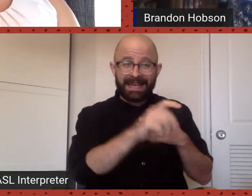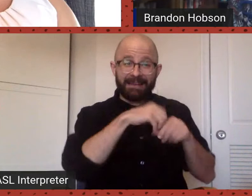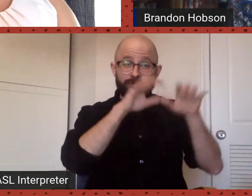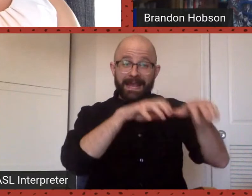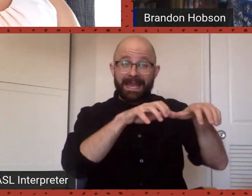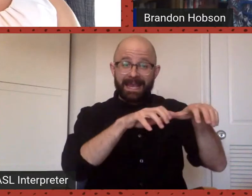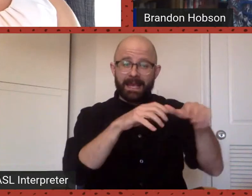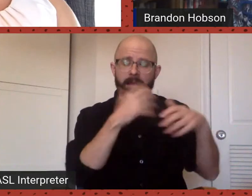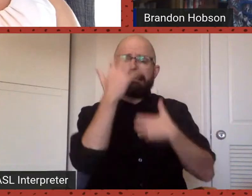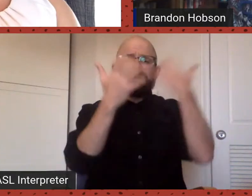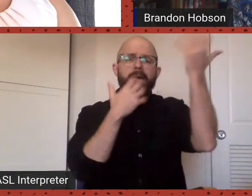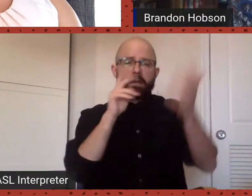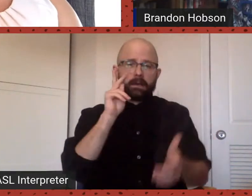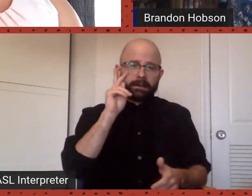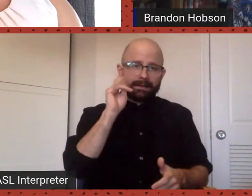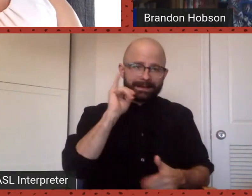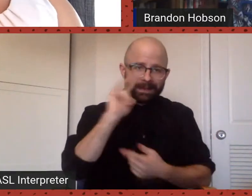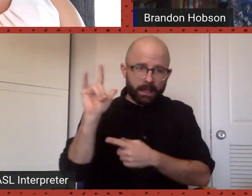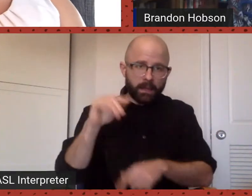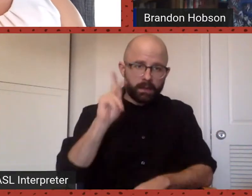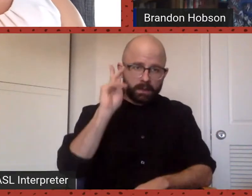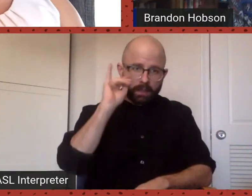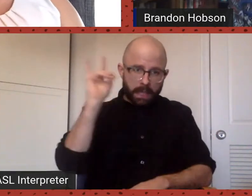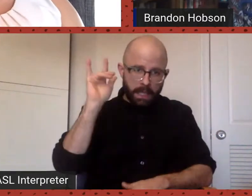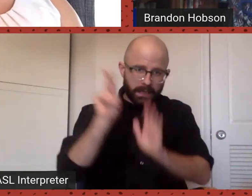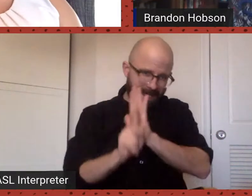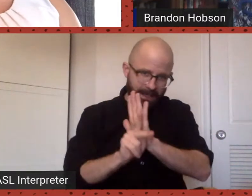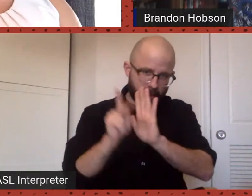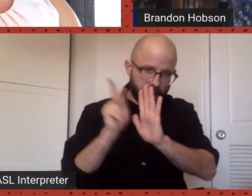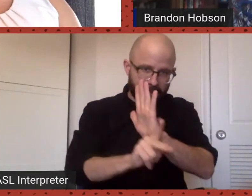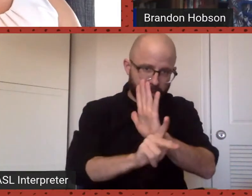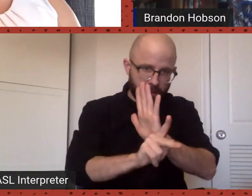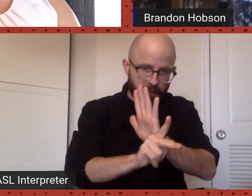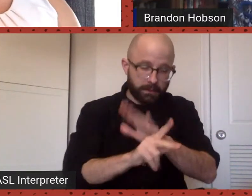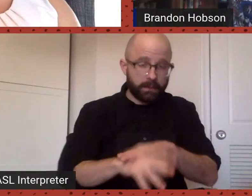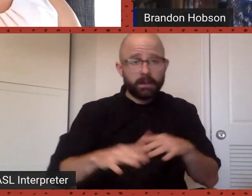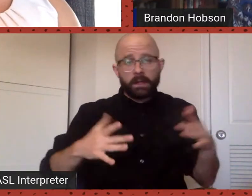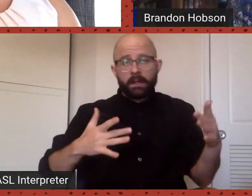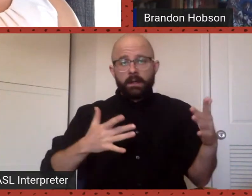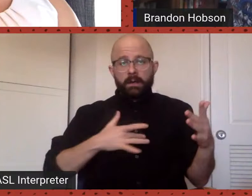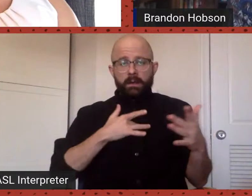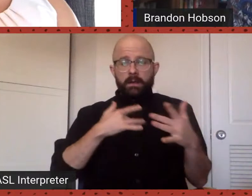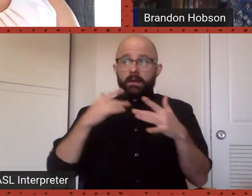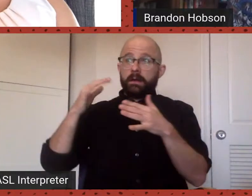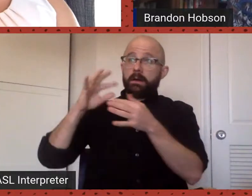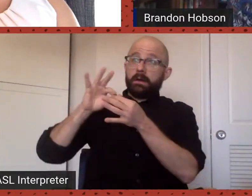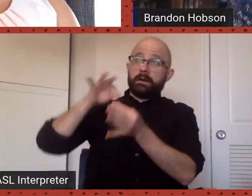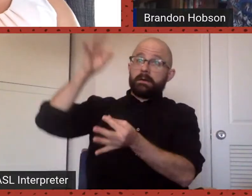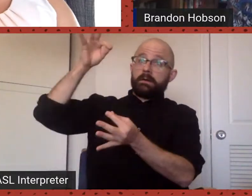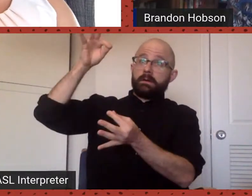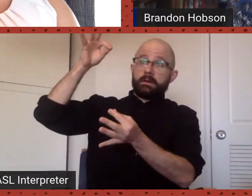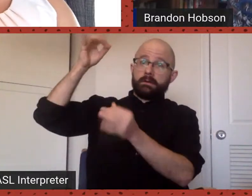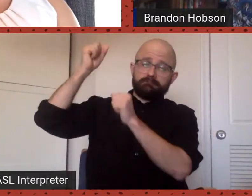kill." She felt the presence of a spirit's strength so